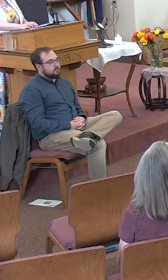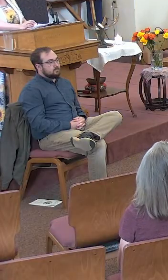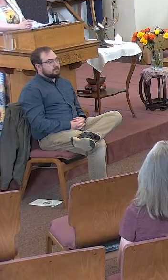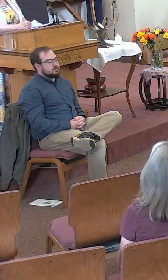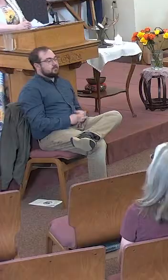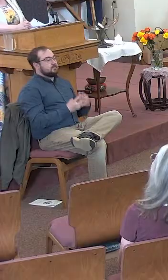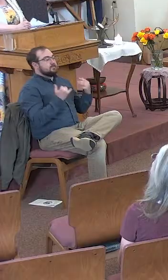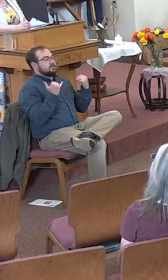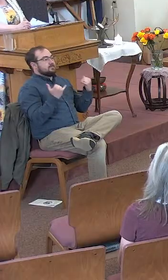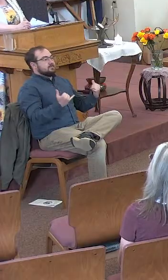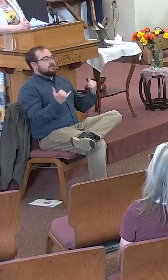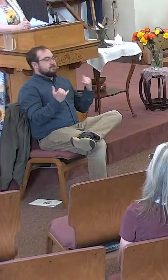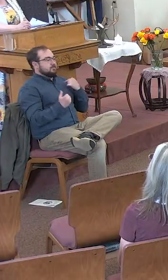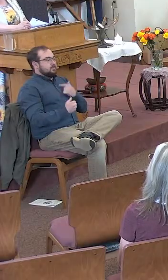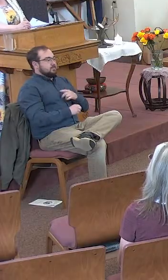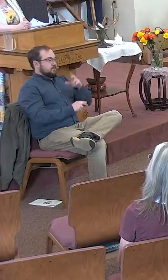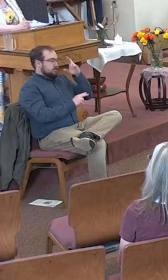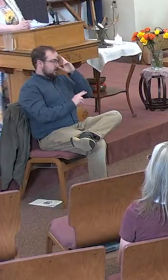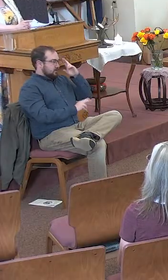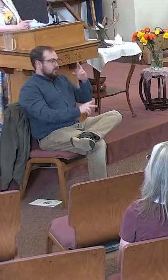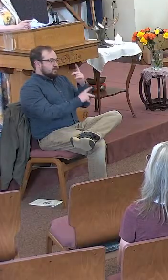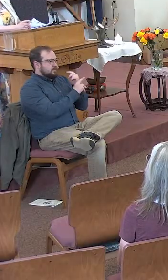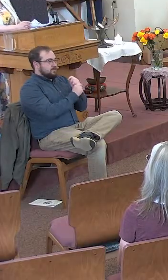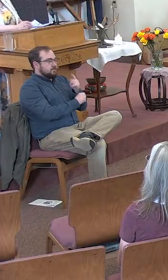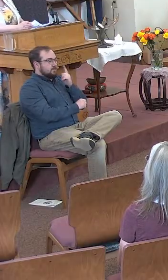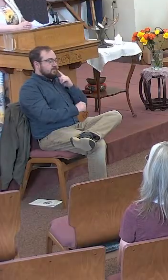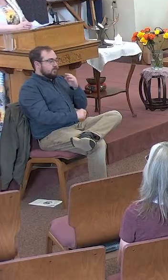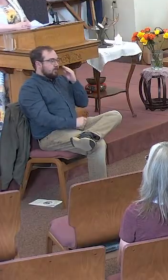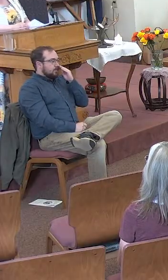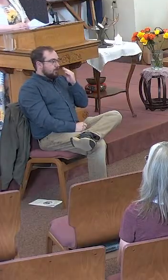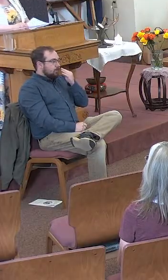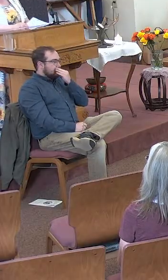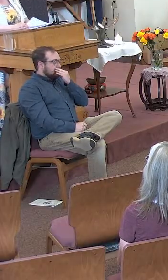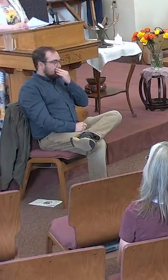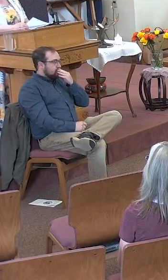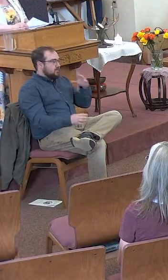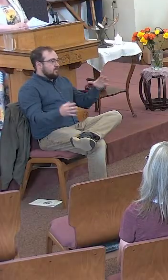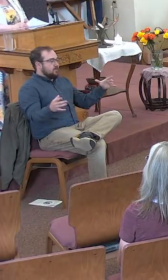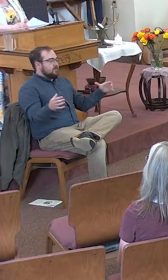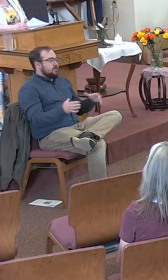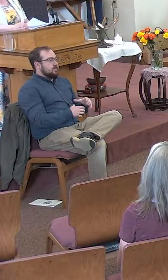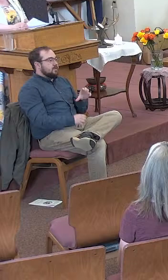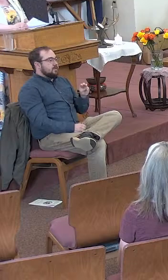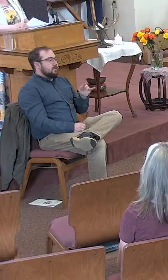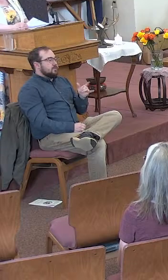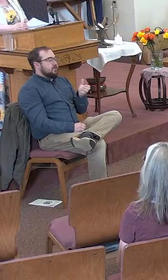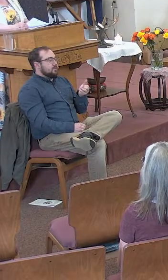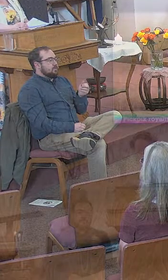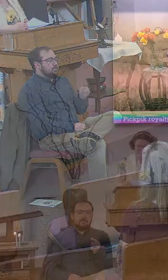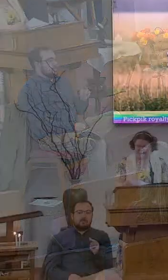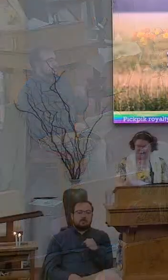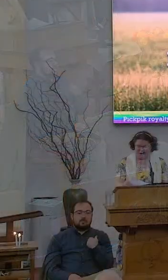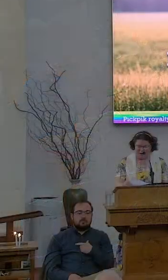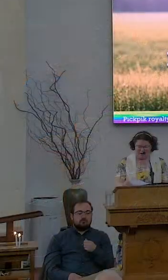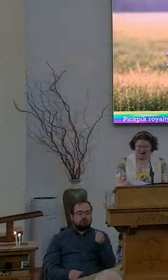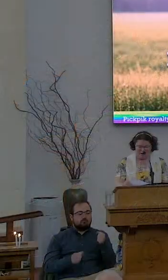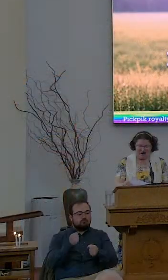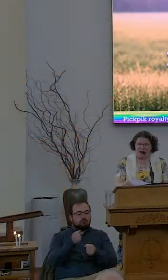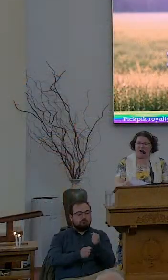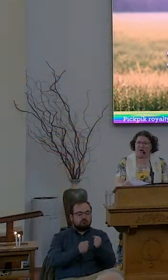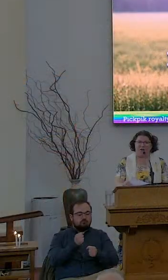Today, we honor the tradition of the flower communion, each of us bringing a flower and putting it into this communal